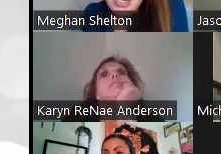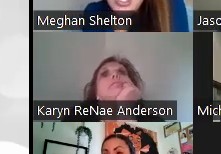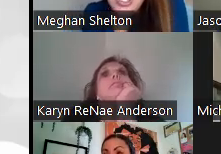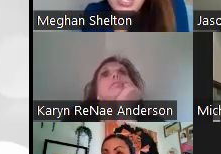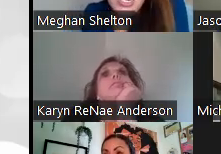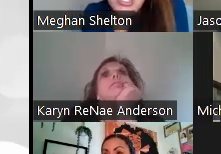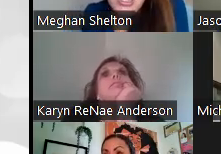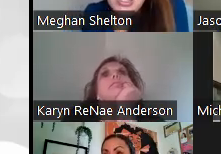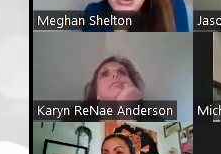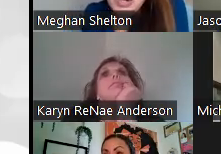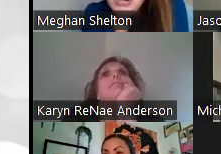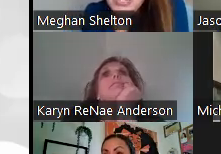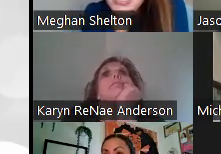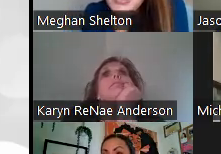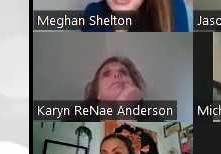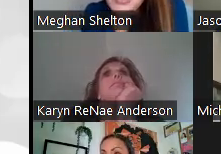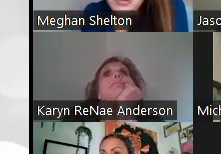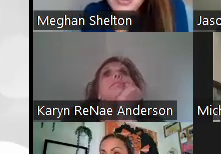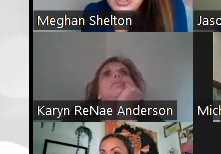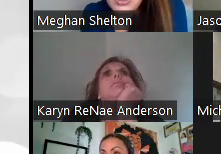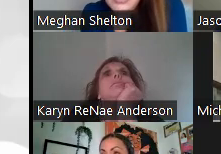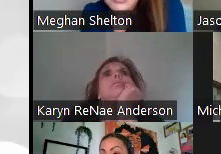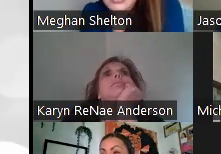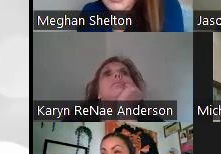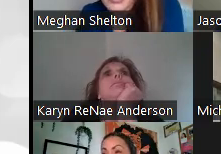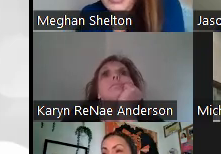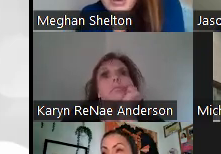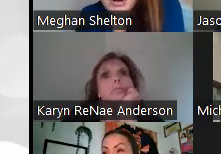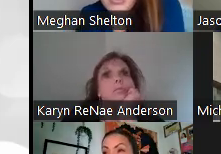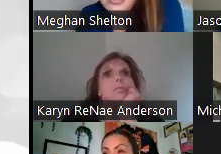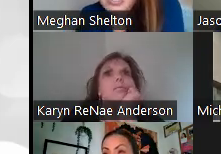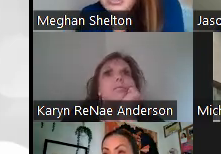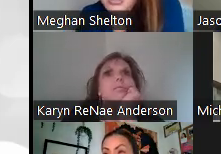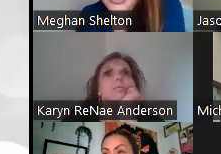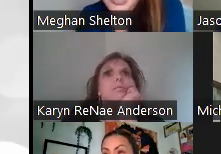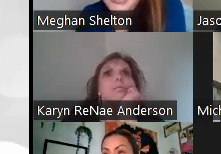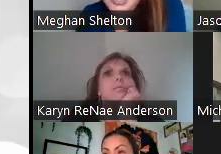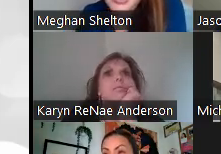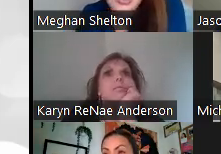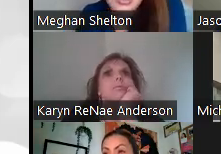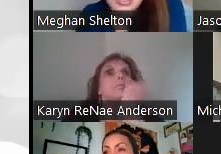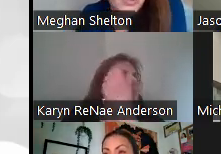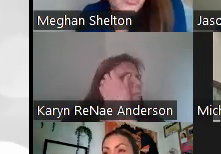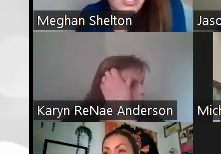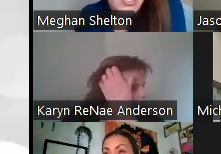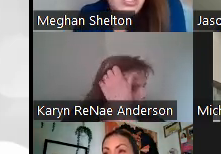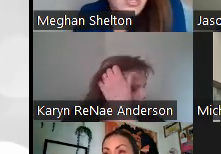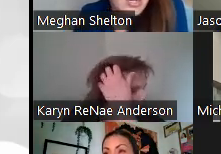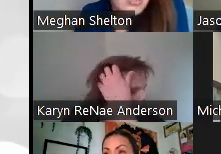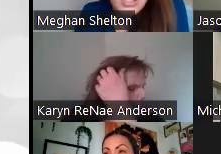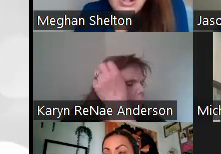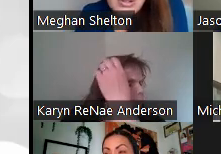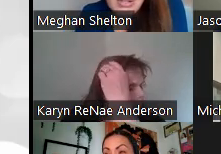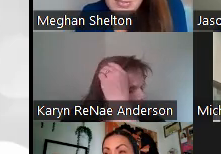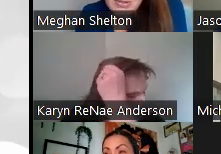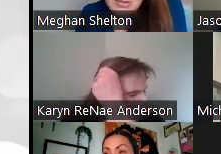today creating these group agreements that work for all of you, as this is an important part of psychological safety within this group.